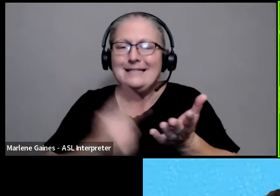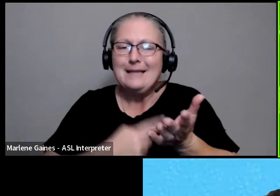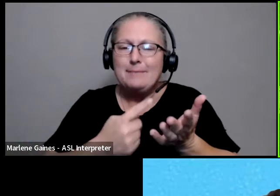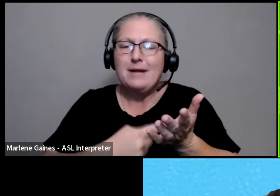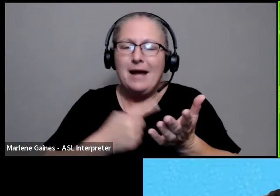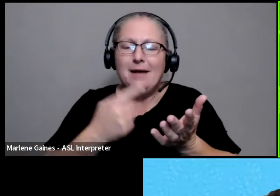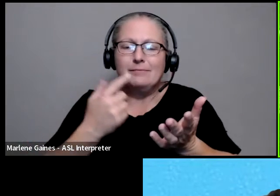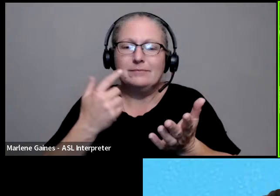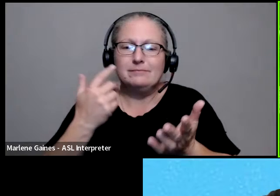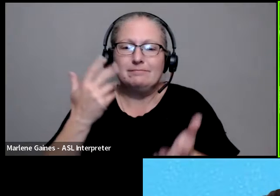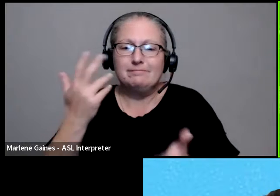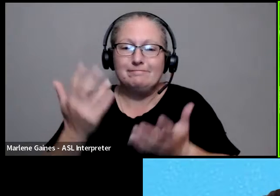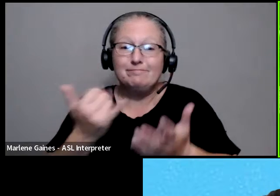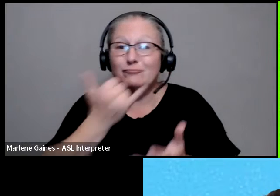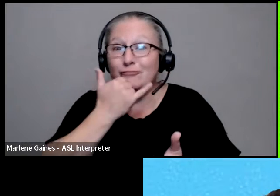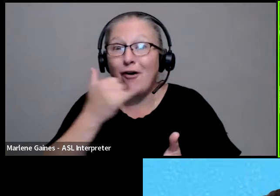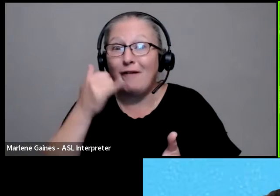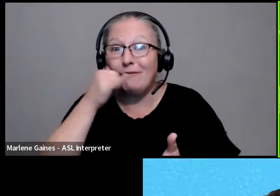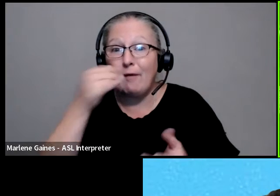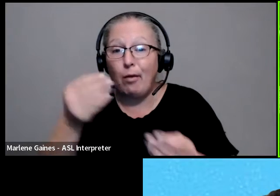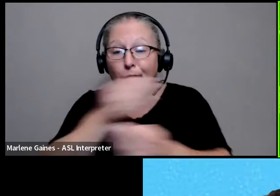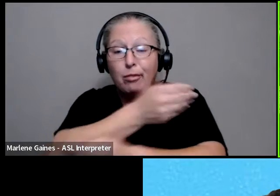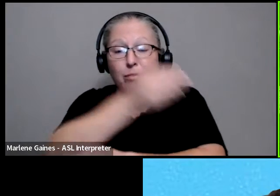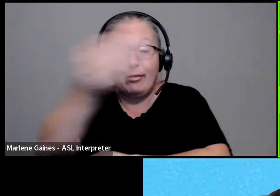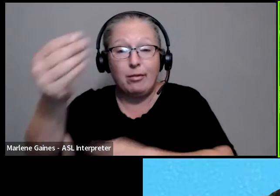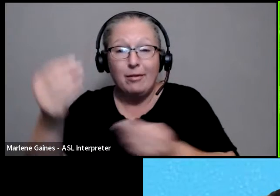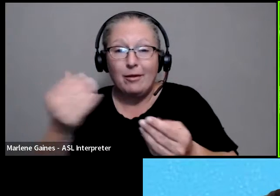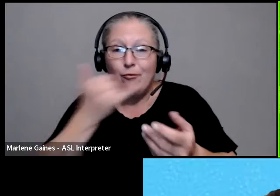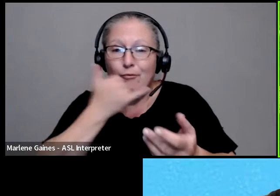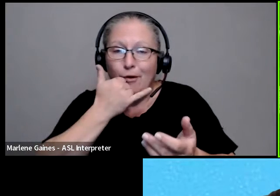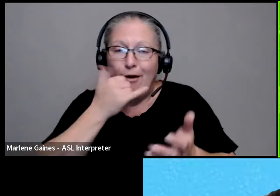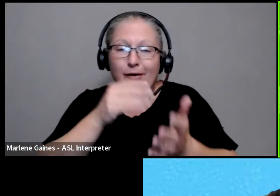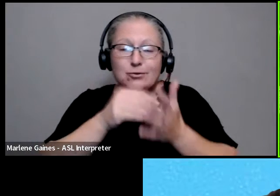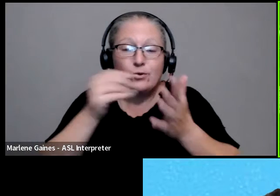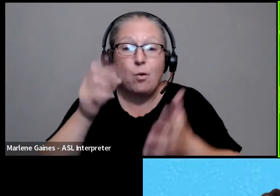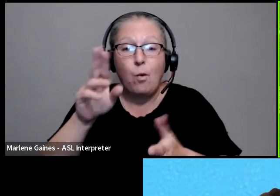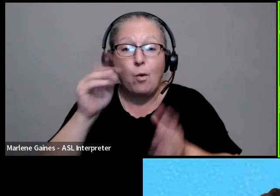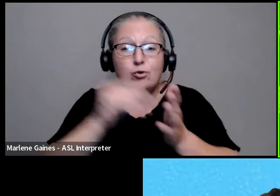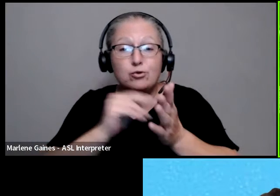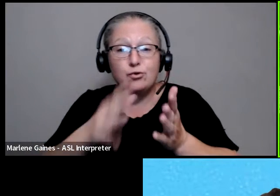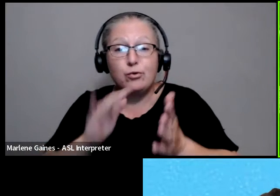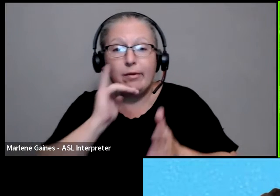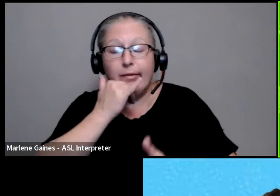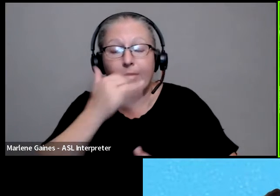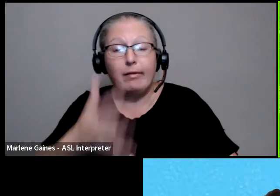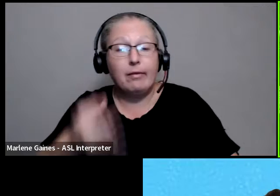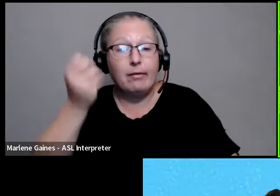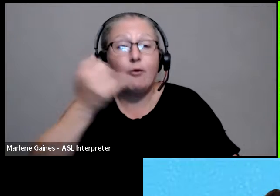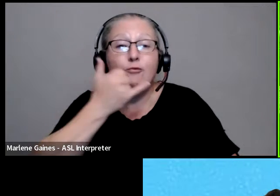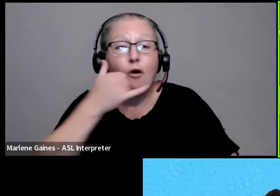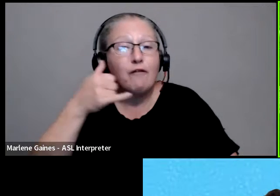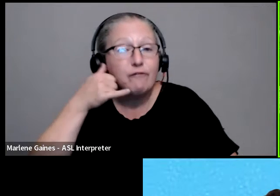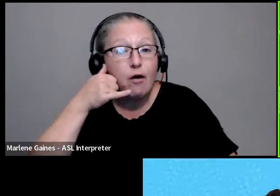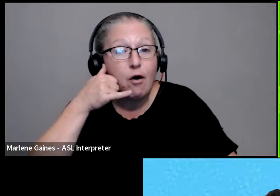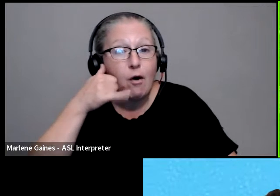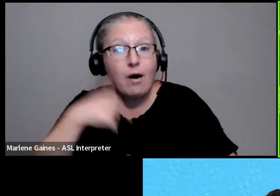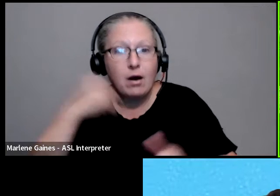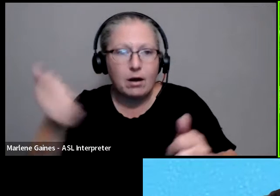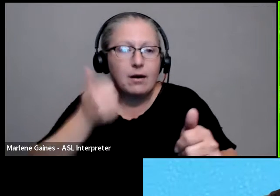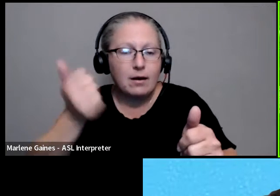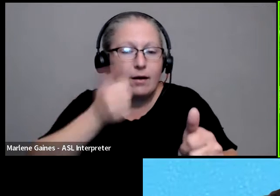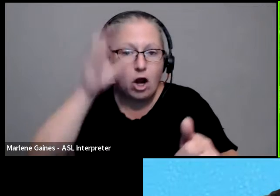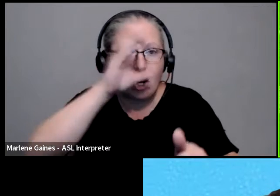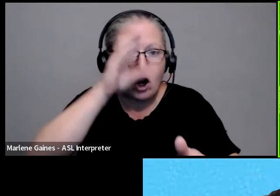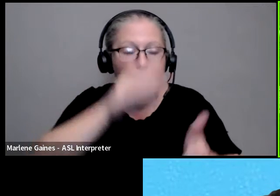sometimes wrong phones went to the wrong, students, or students would accidentally pick up the wrong phone, and then we're chasing down the